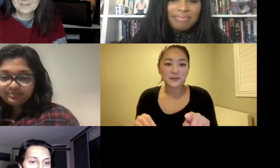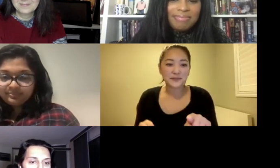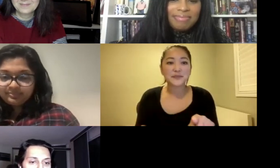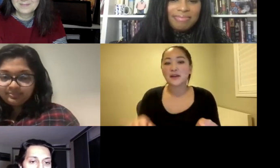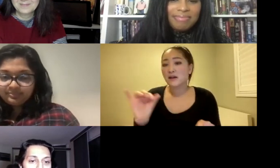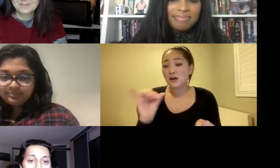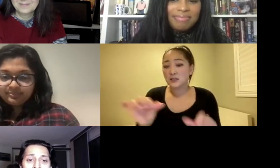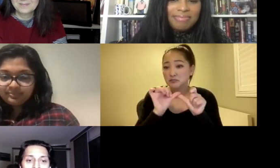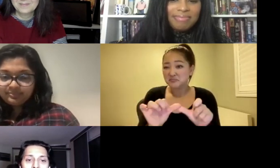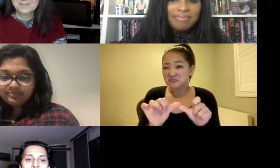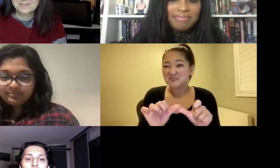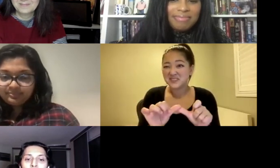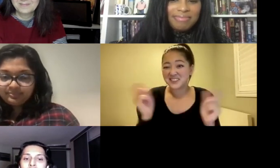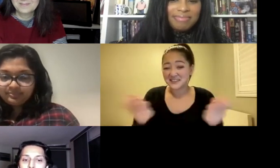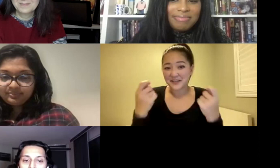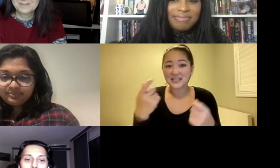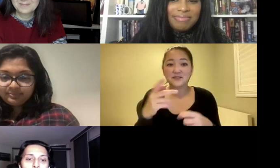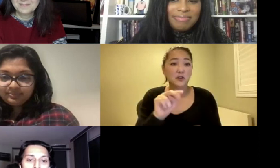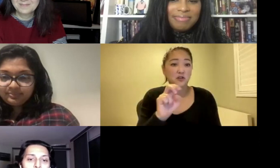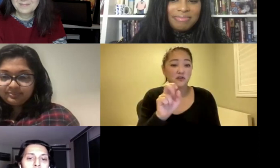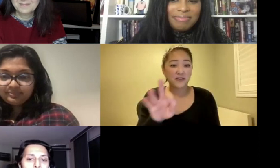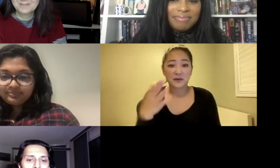about our programming and how to buy a ticket at